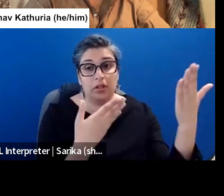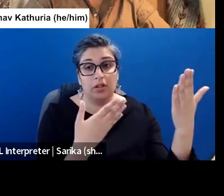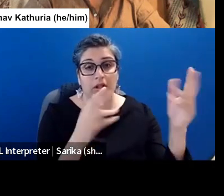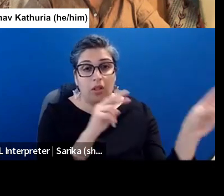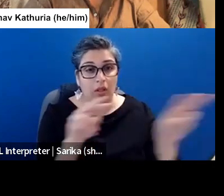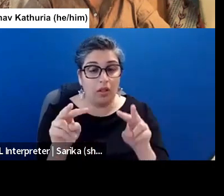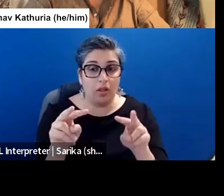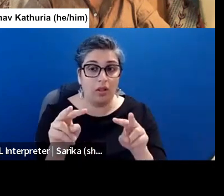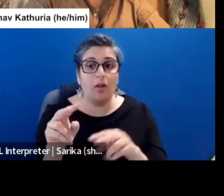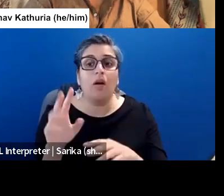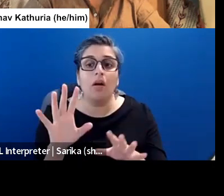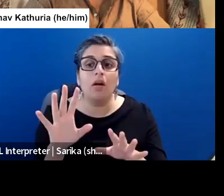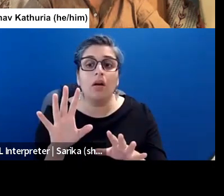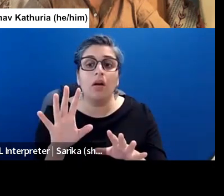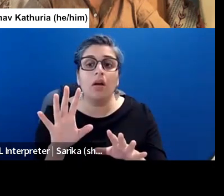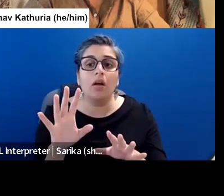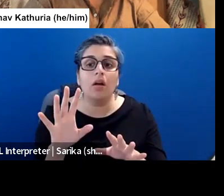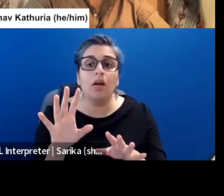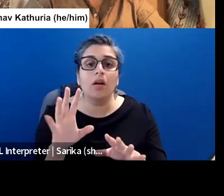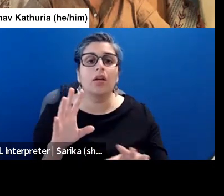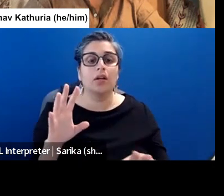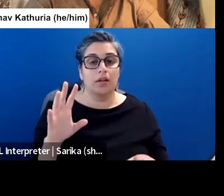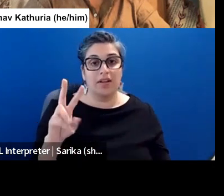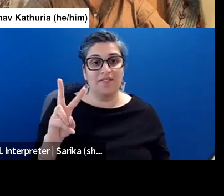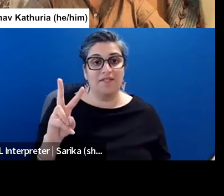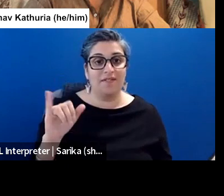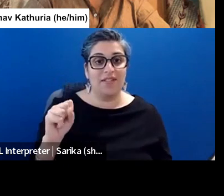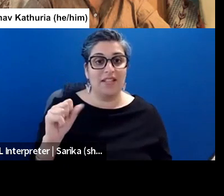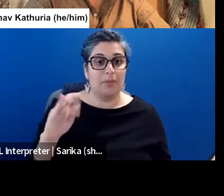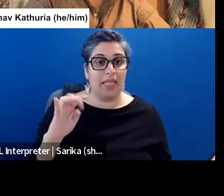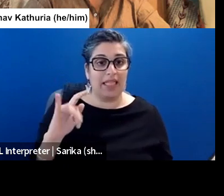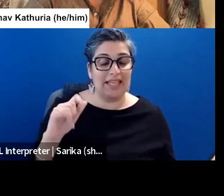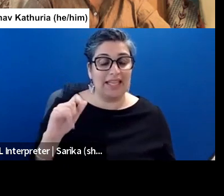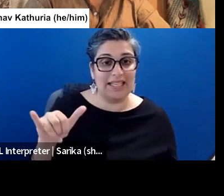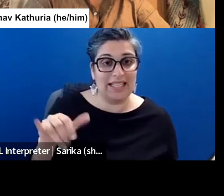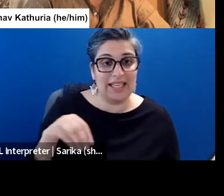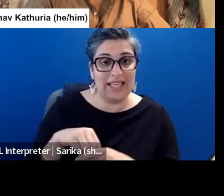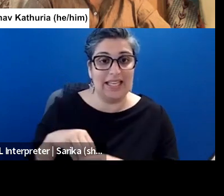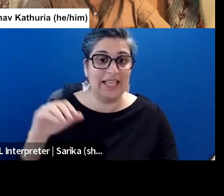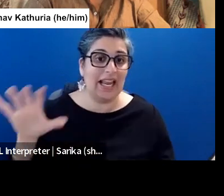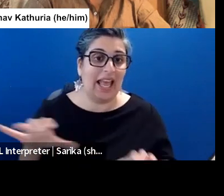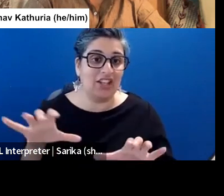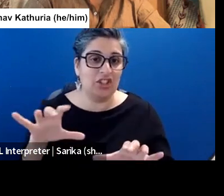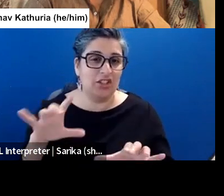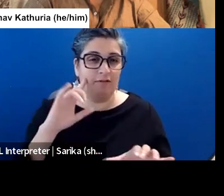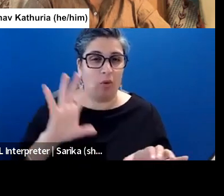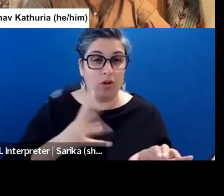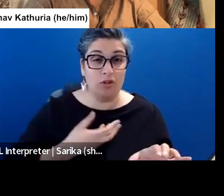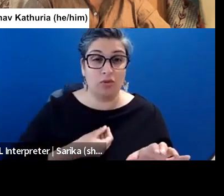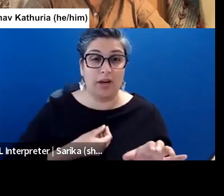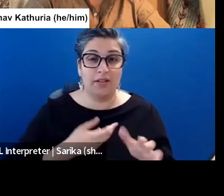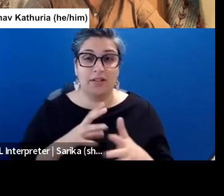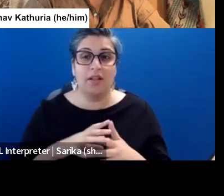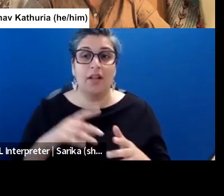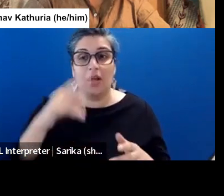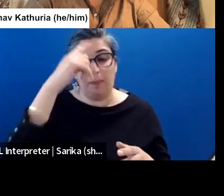Trans Week of Visibility in Action. Has a lot of things about how to fight anti-trans bills. I recommend going to Black and Pink and looking